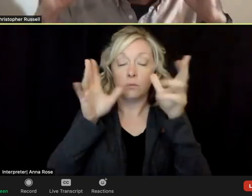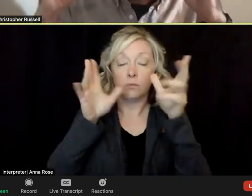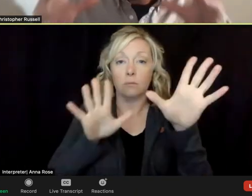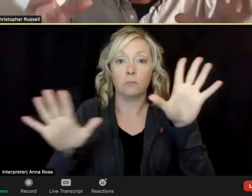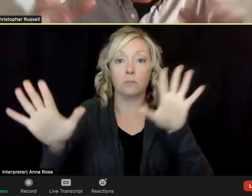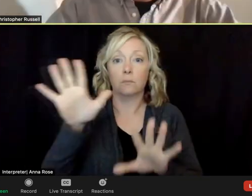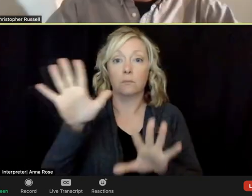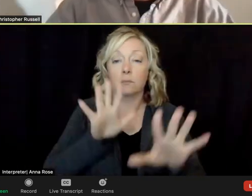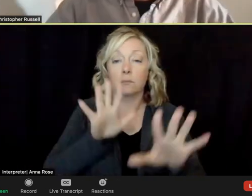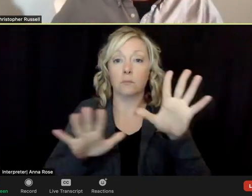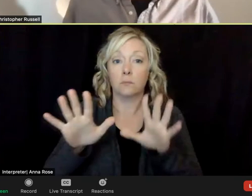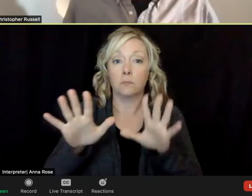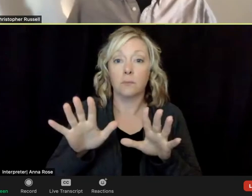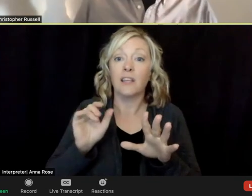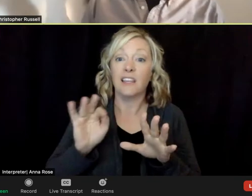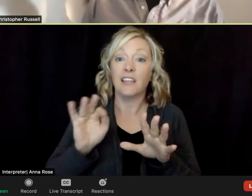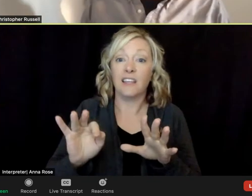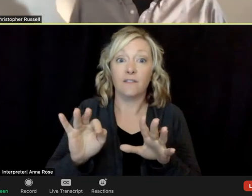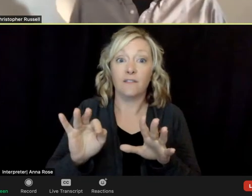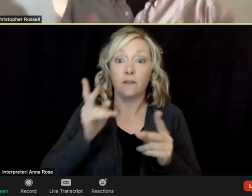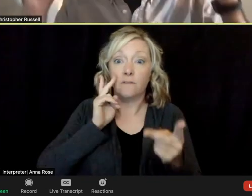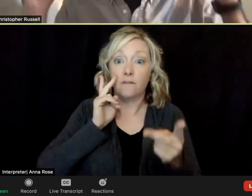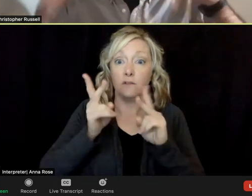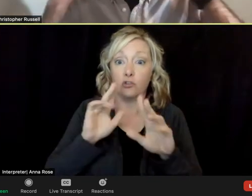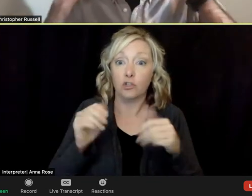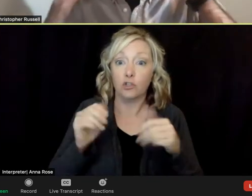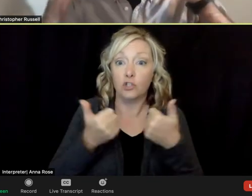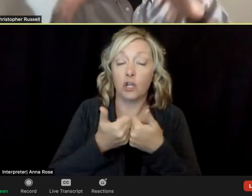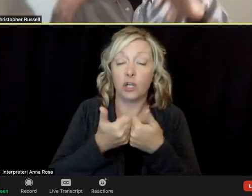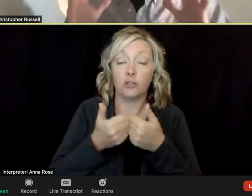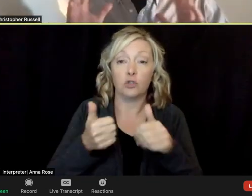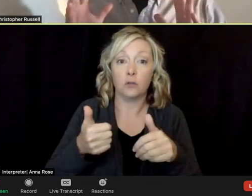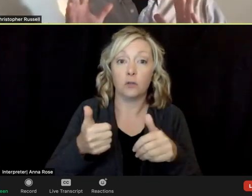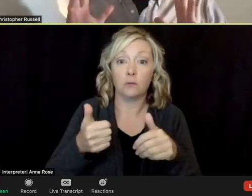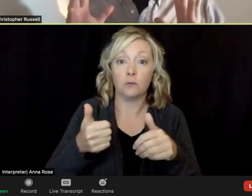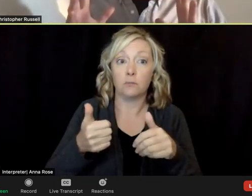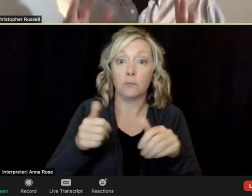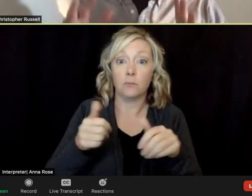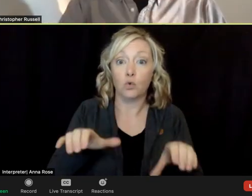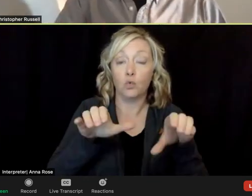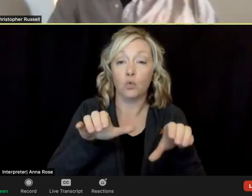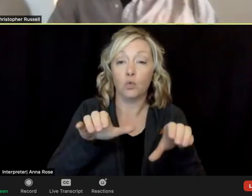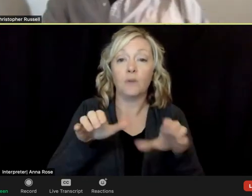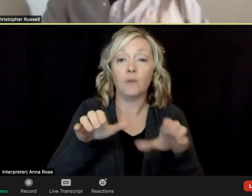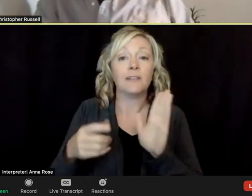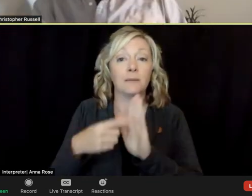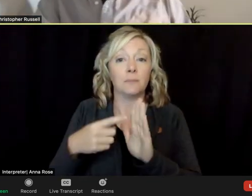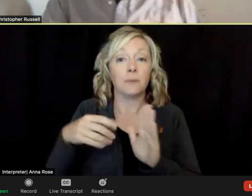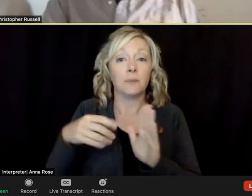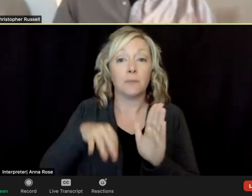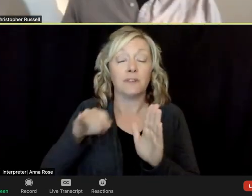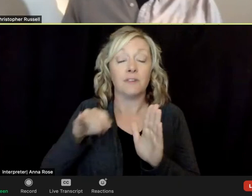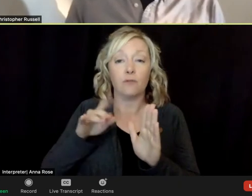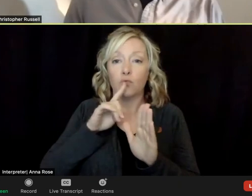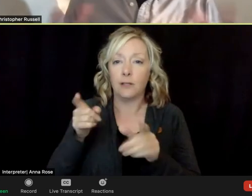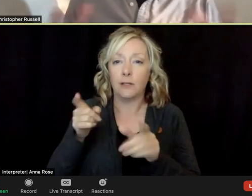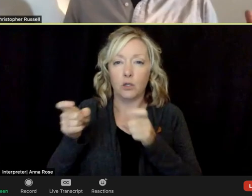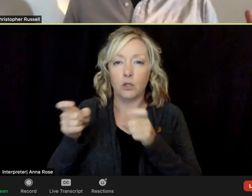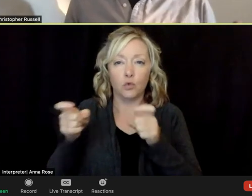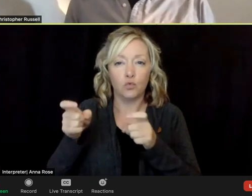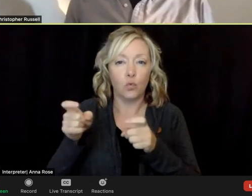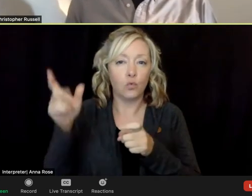when faced with visually taxing activities, may benefit from controlled auditory input. So